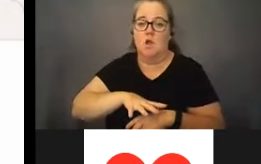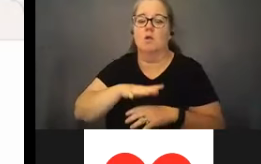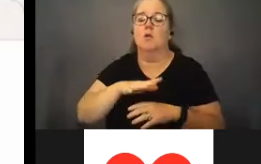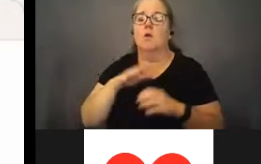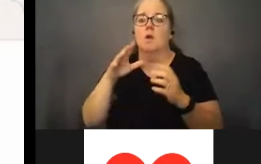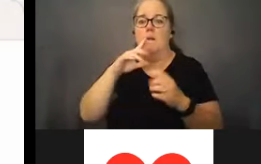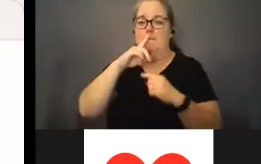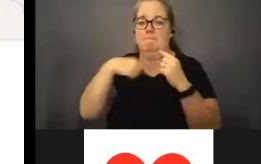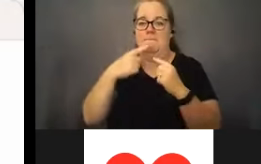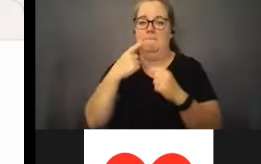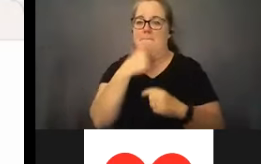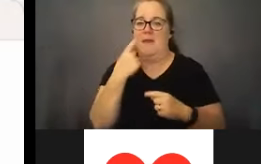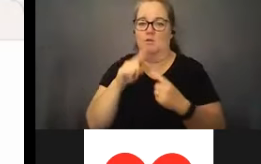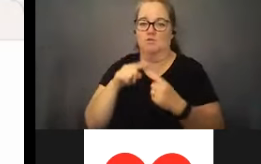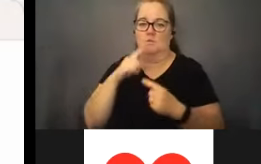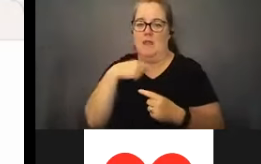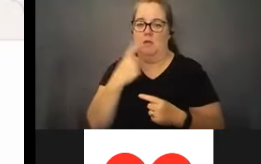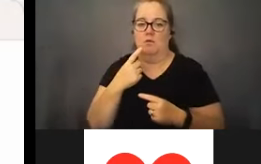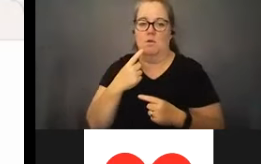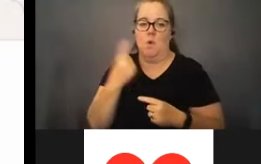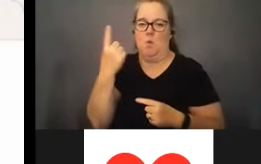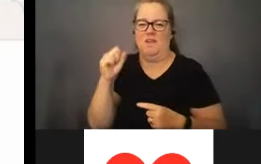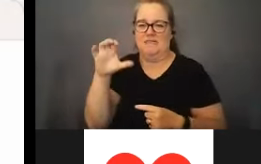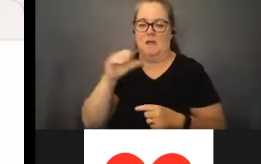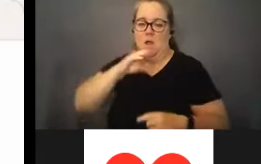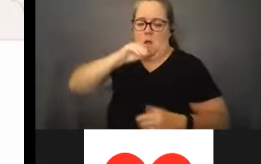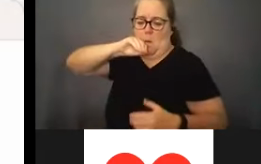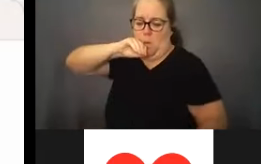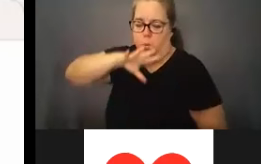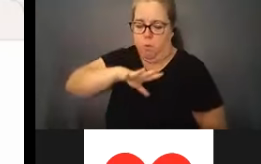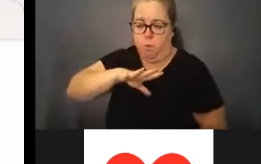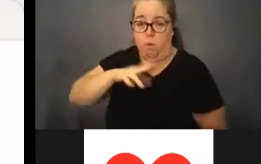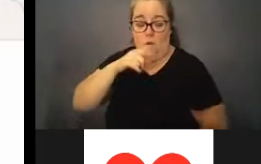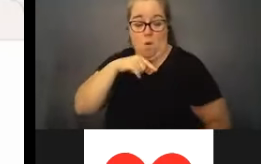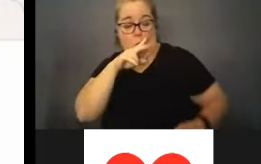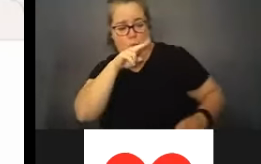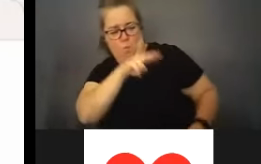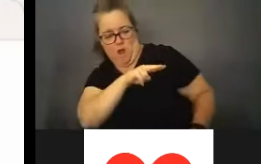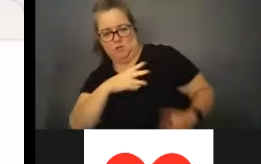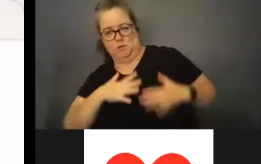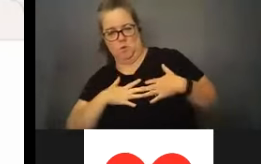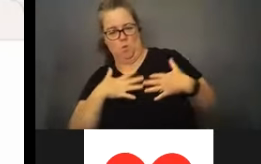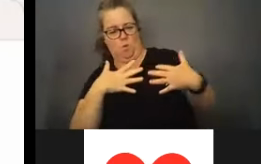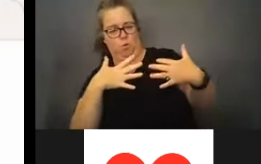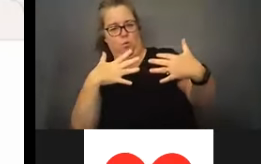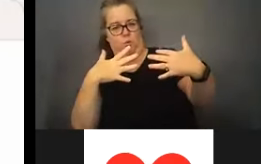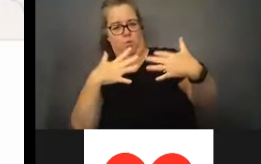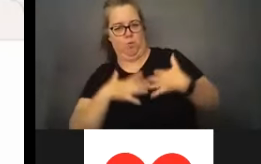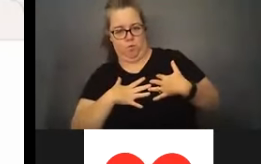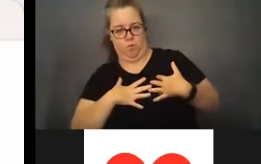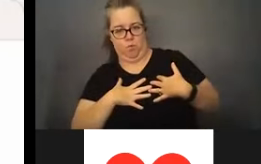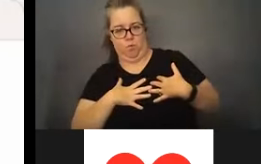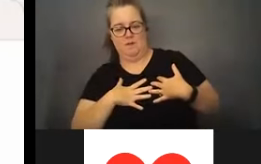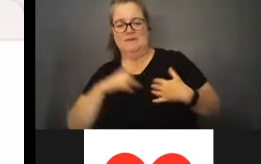mouth. Blow for about 1 second while looking to see that the chest rises. Take another breath, make a seal, and give a